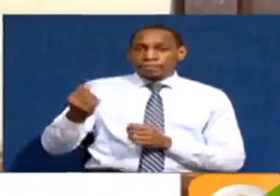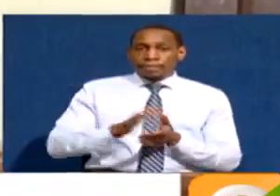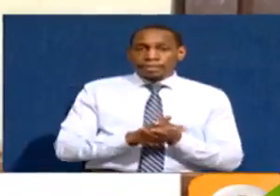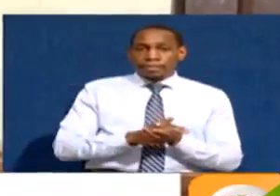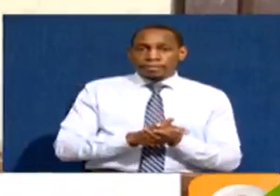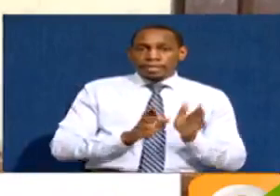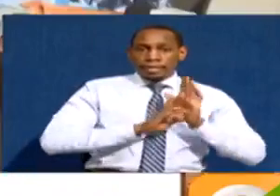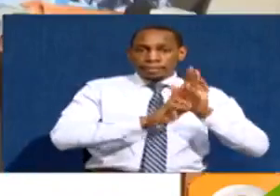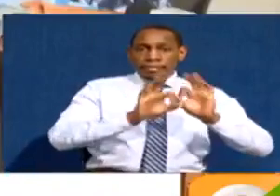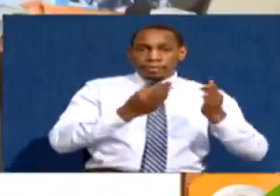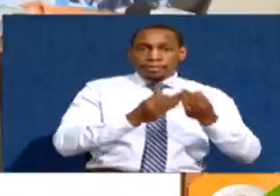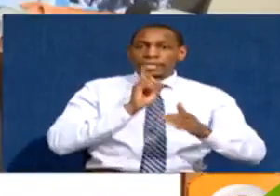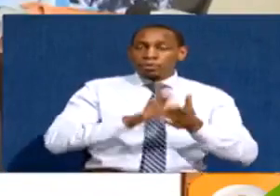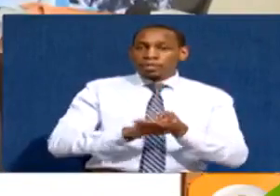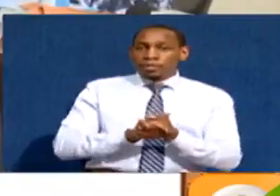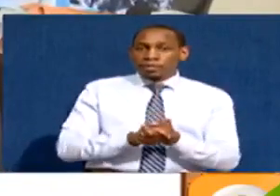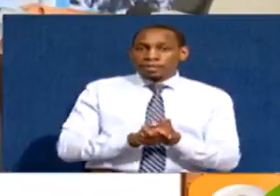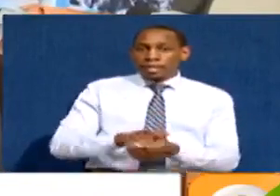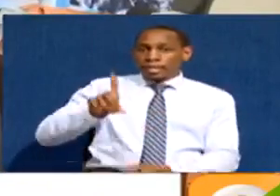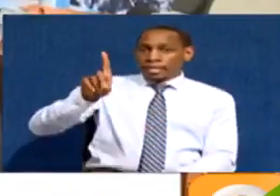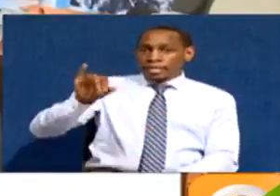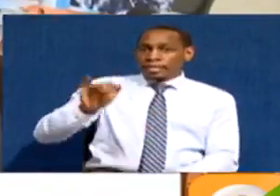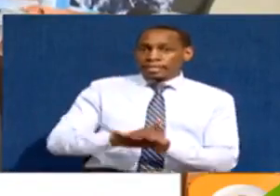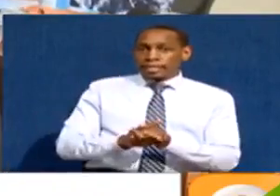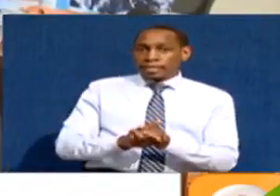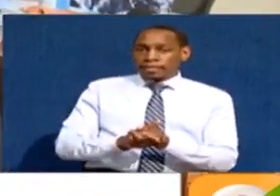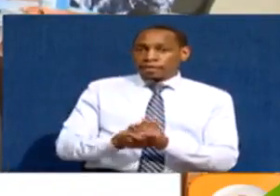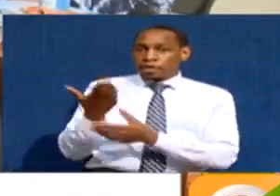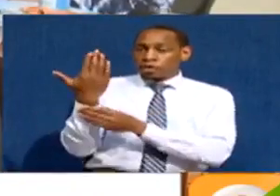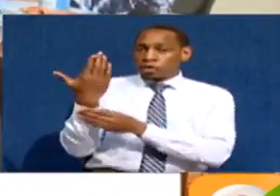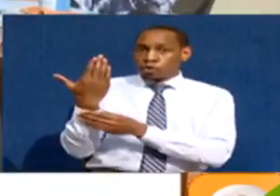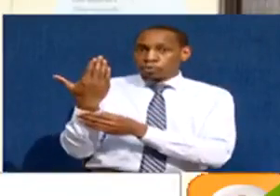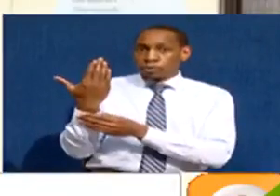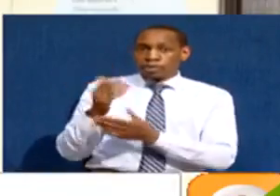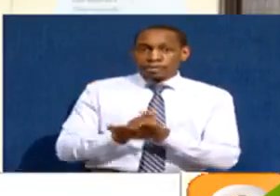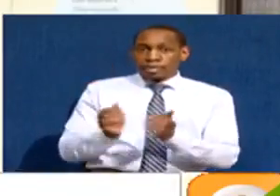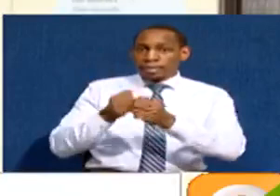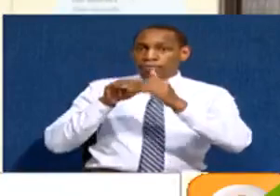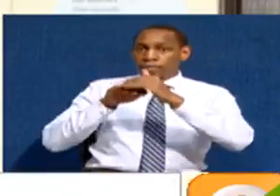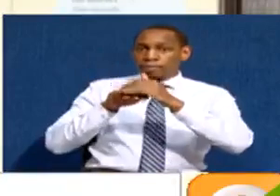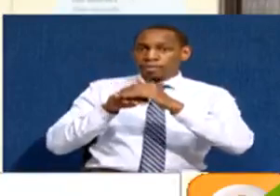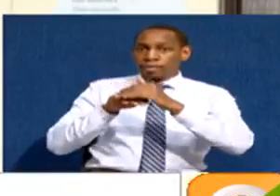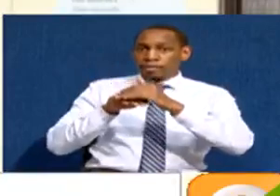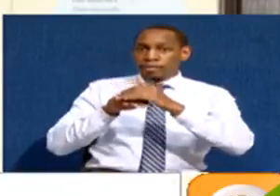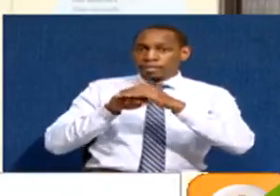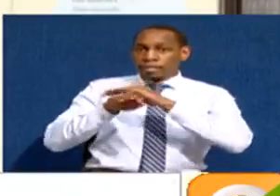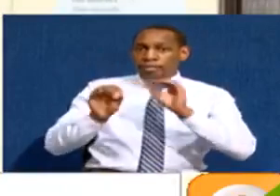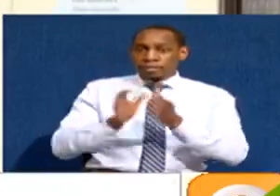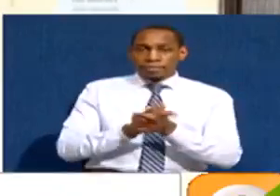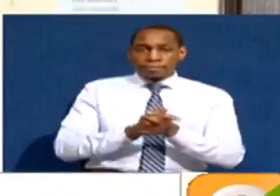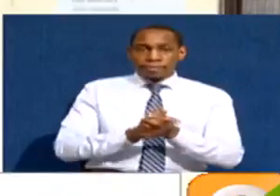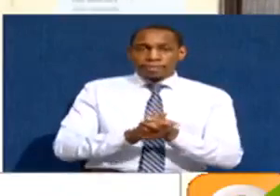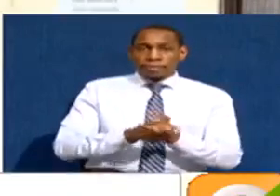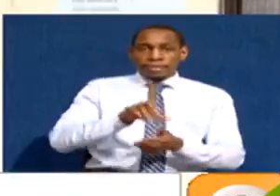families, explained that the DCI, or rather at the DCI, his copies were said to be illegible. And at Vigilance House, he was